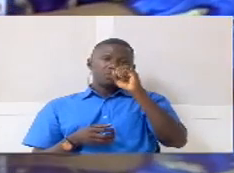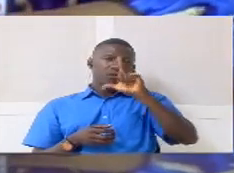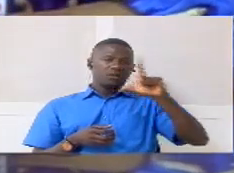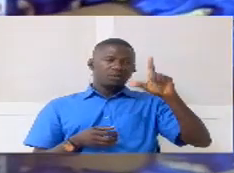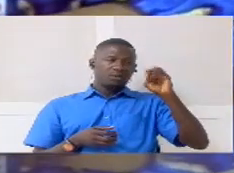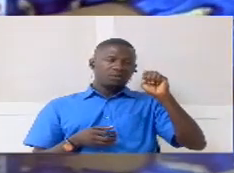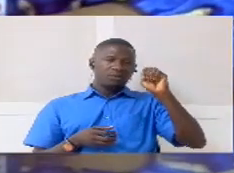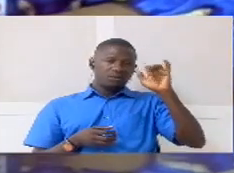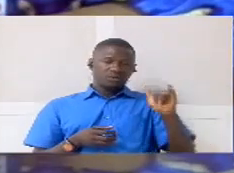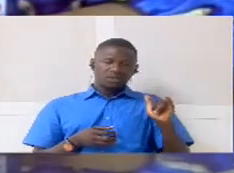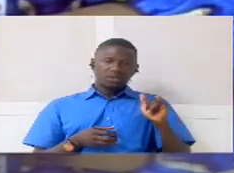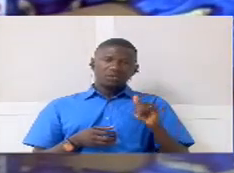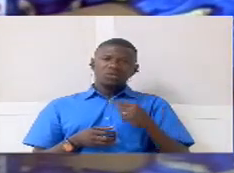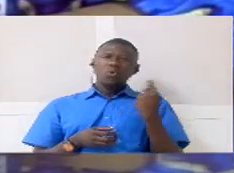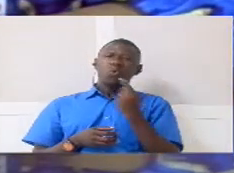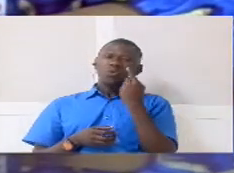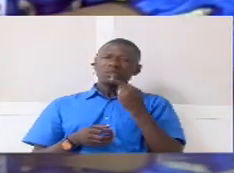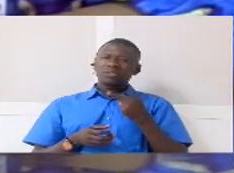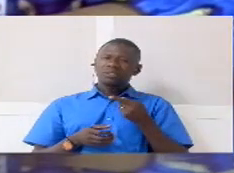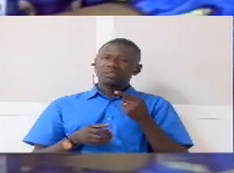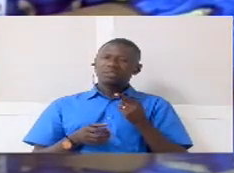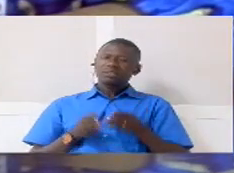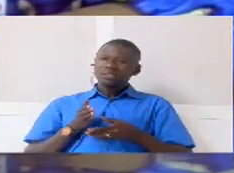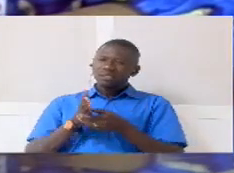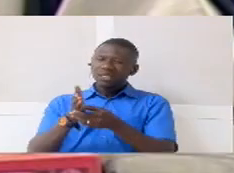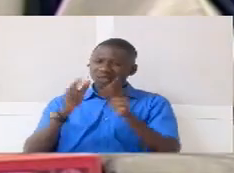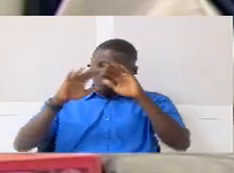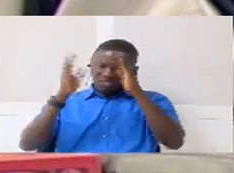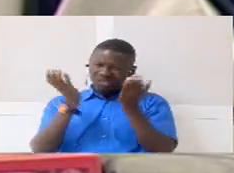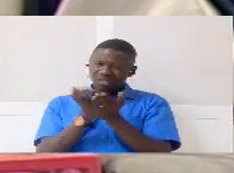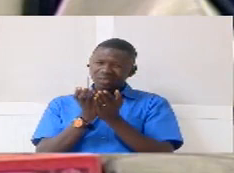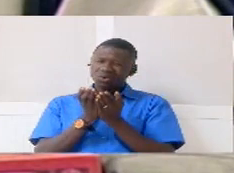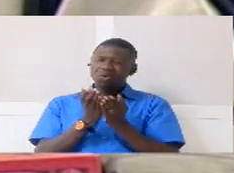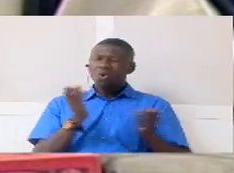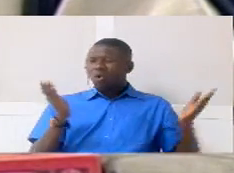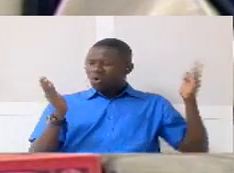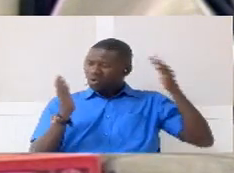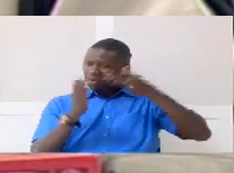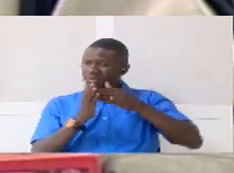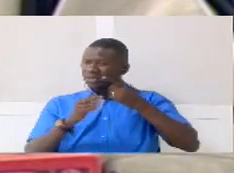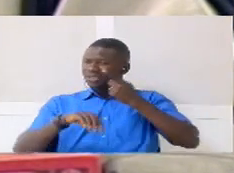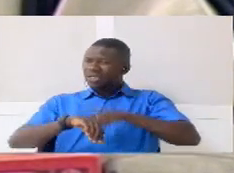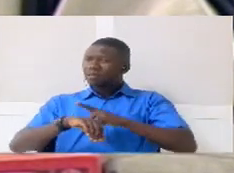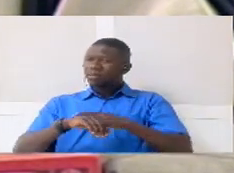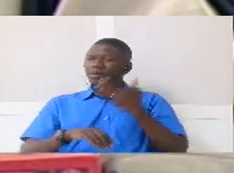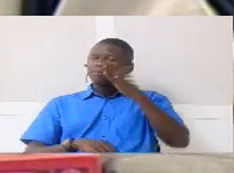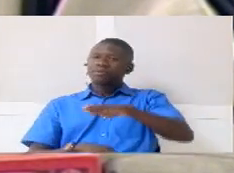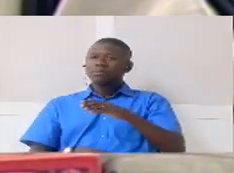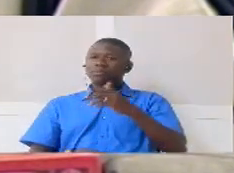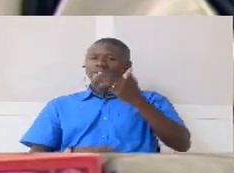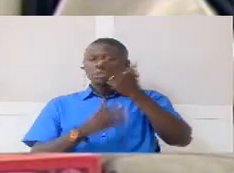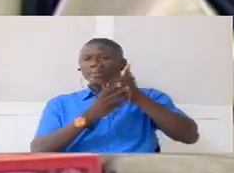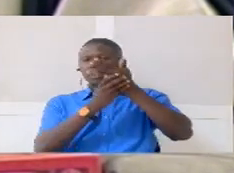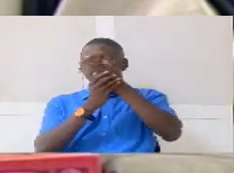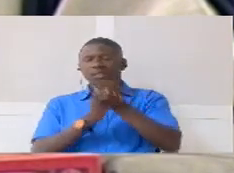period 1994 to 2017? For David Kuli the malum director general to wuche umume